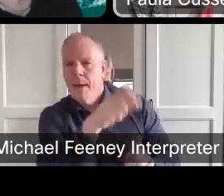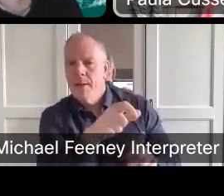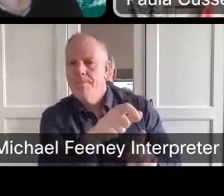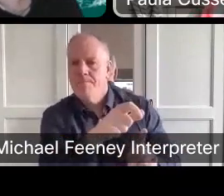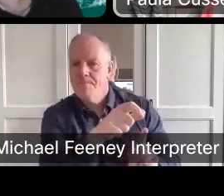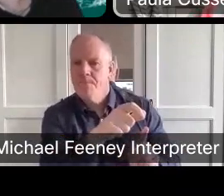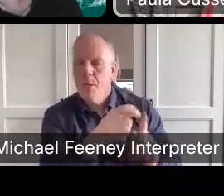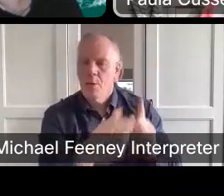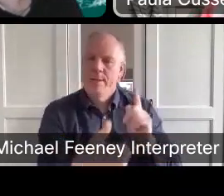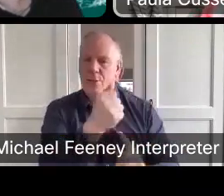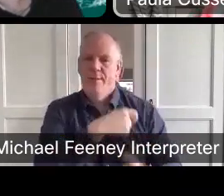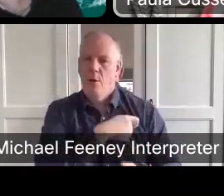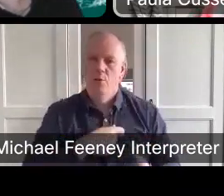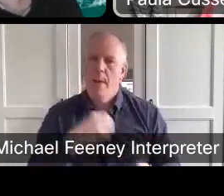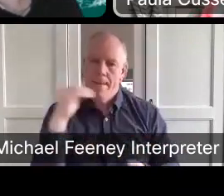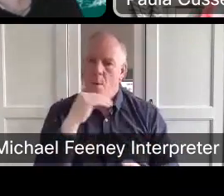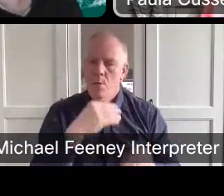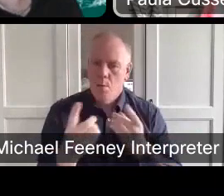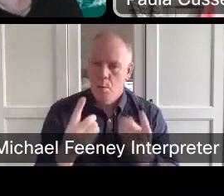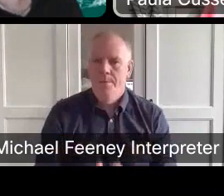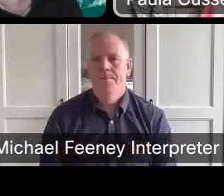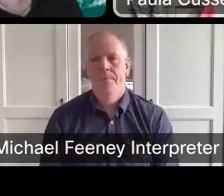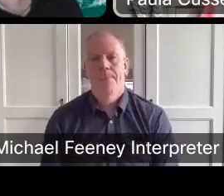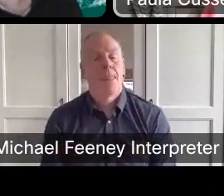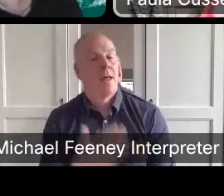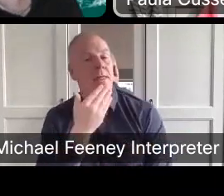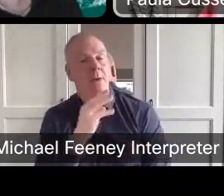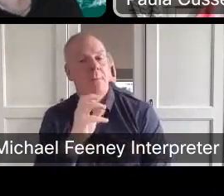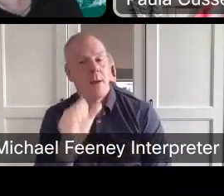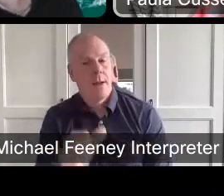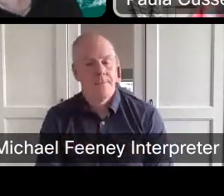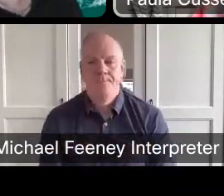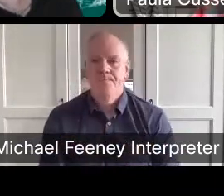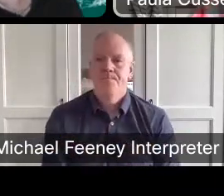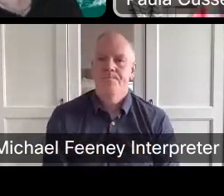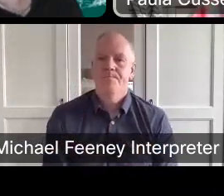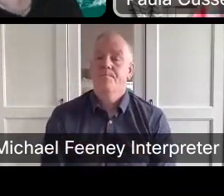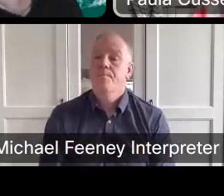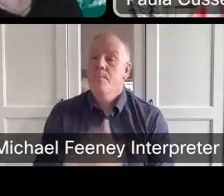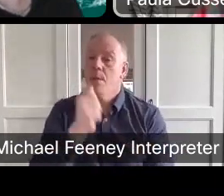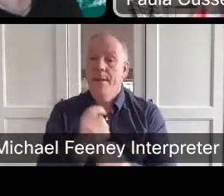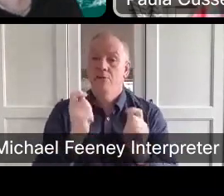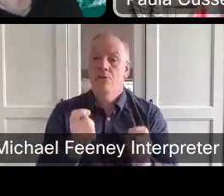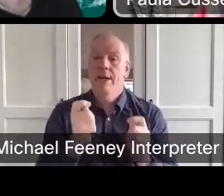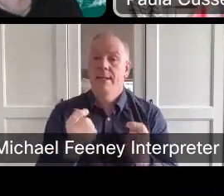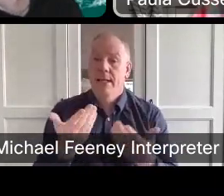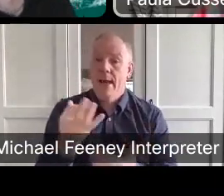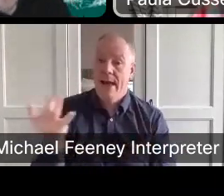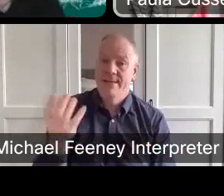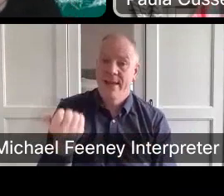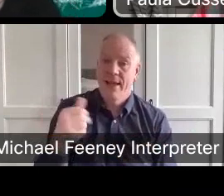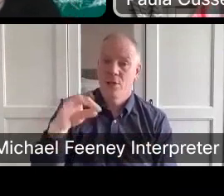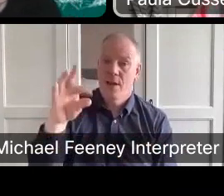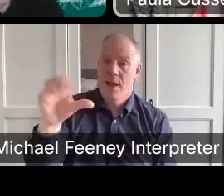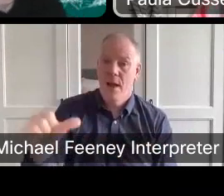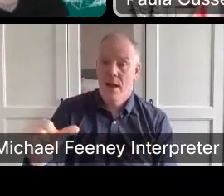staff up to fulfill this role. It's really, really important. Okay, thanks for that, Paula. And just on the topic of training, I might bring you in there, Angela.